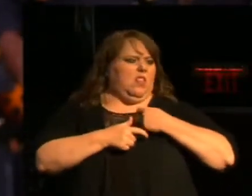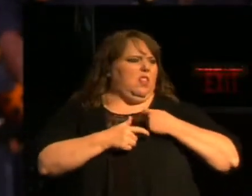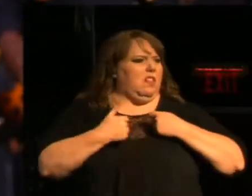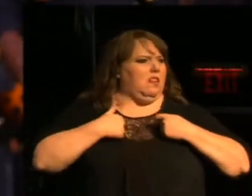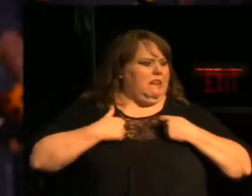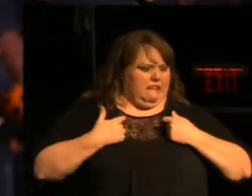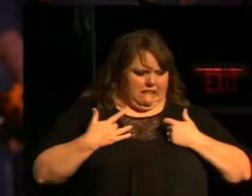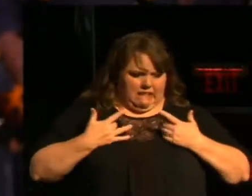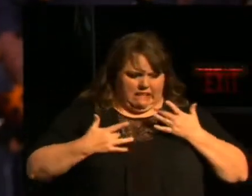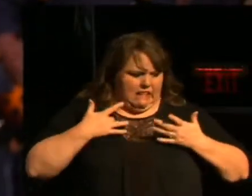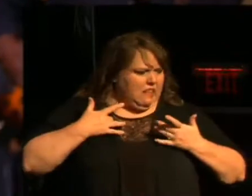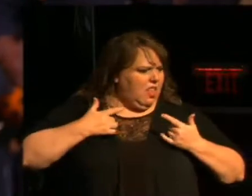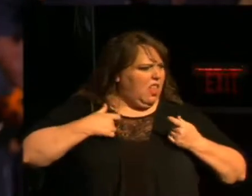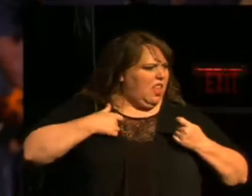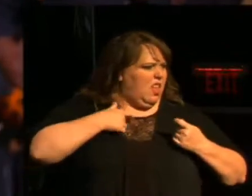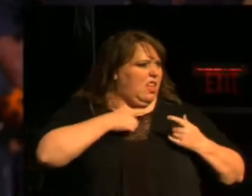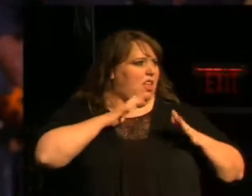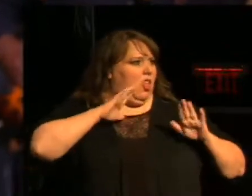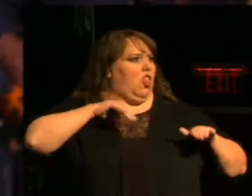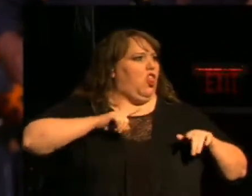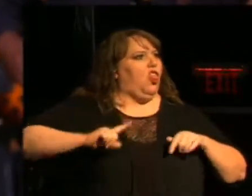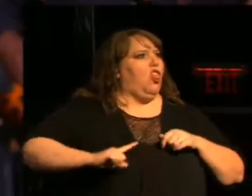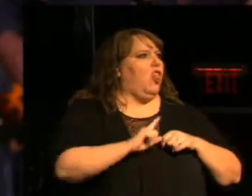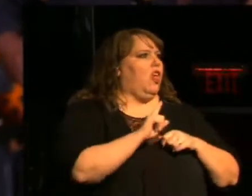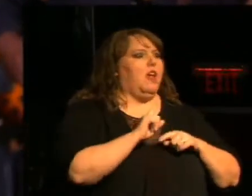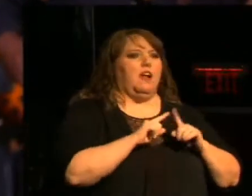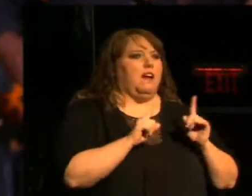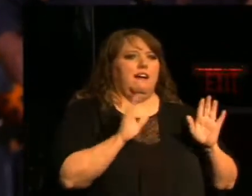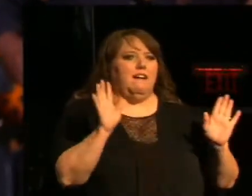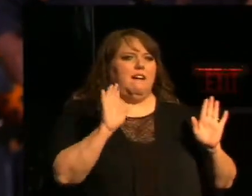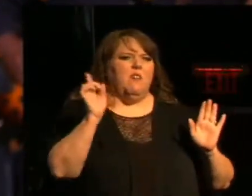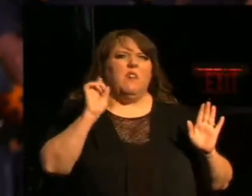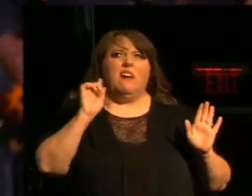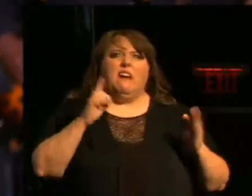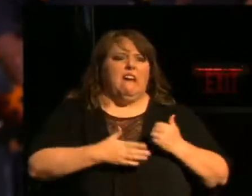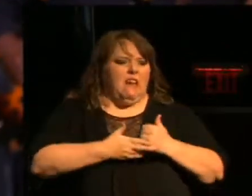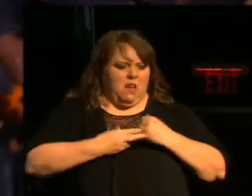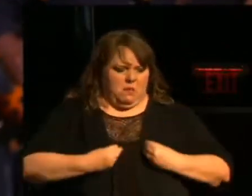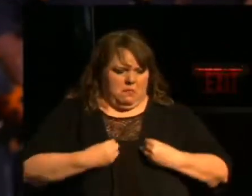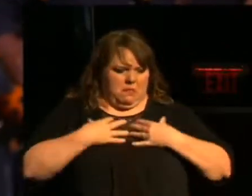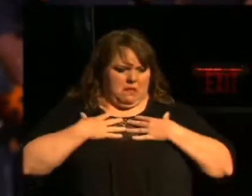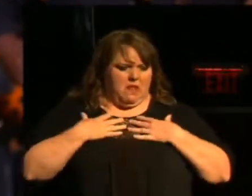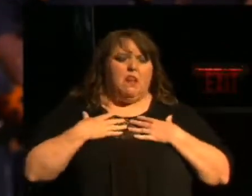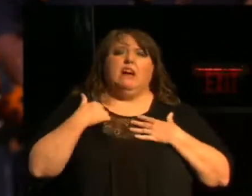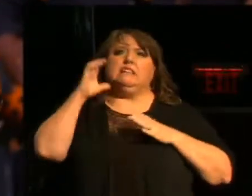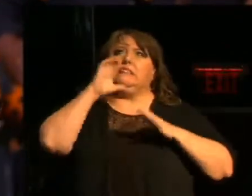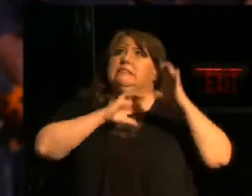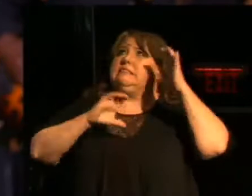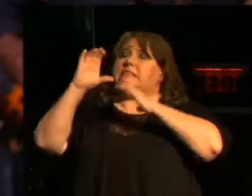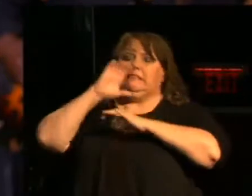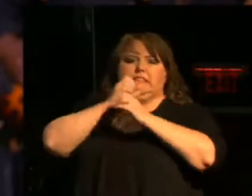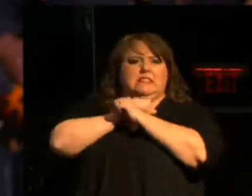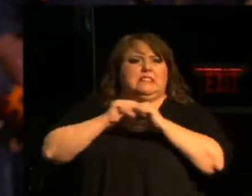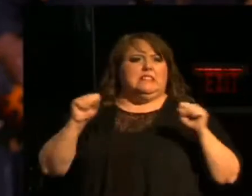Every age, veterans, young ones that had no concept of what it meant to be a